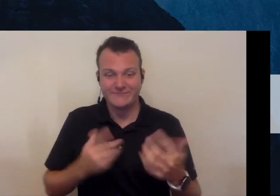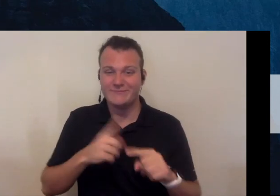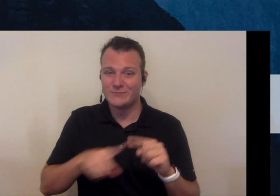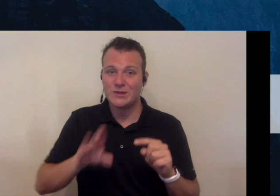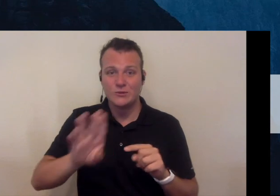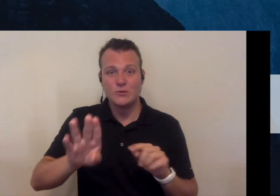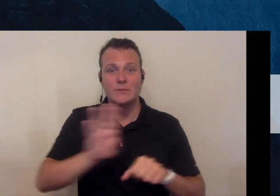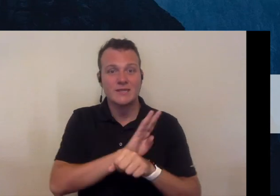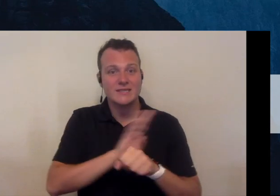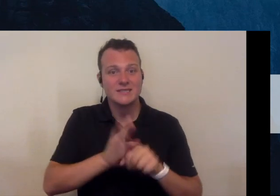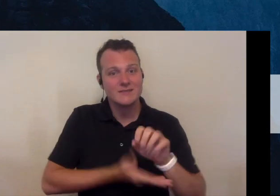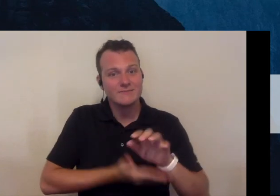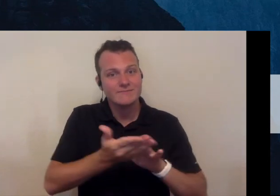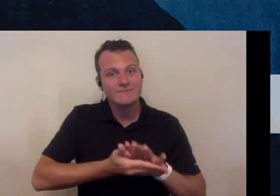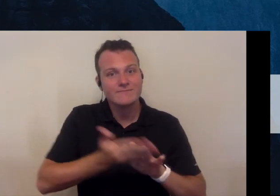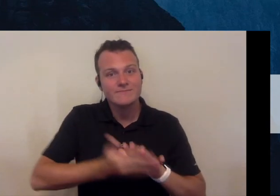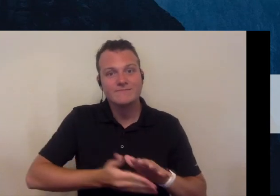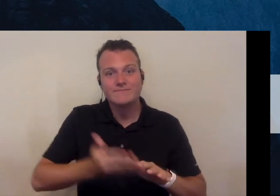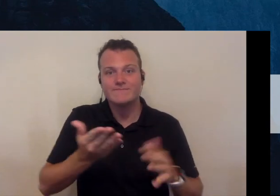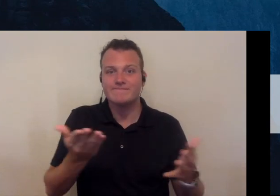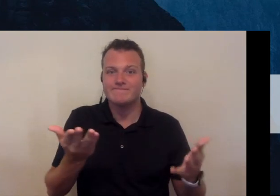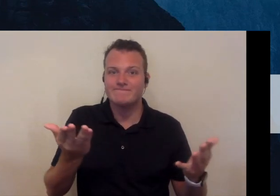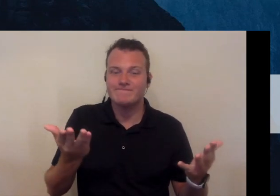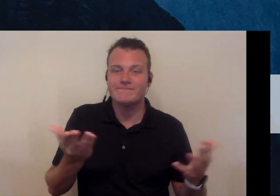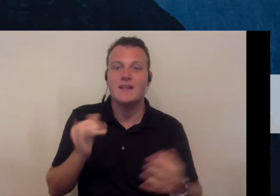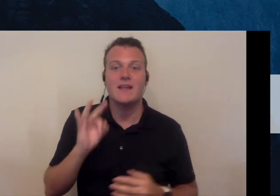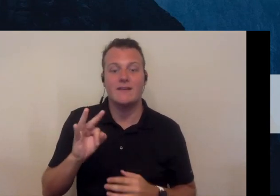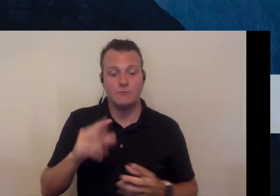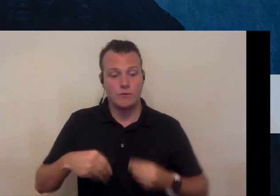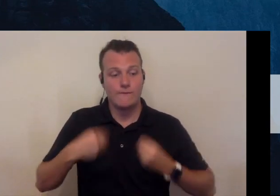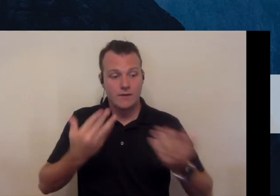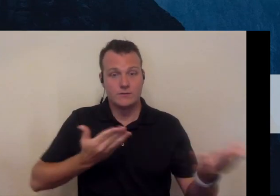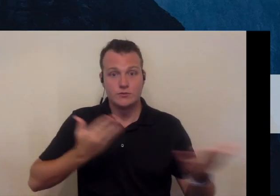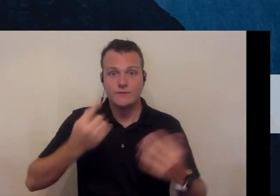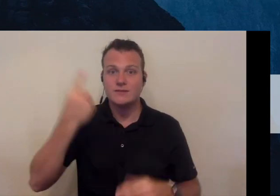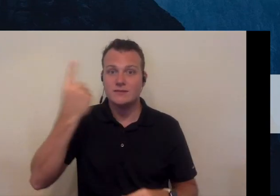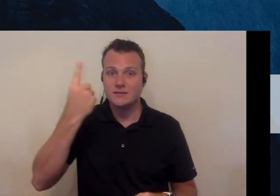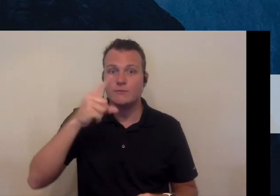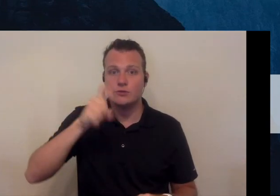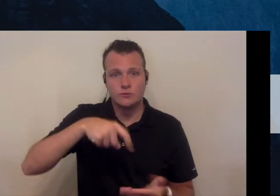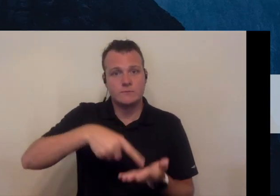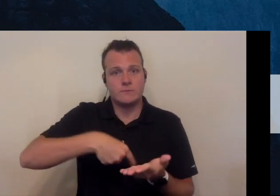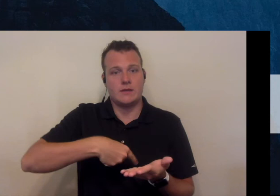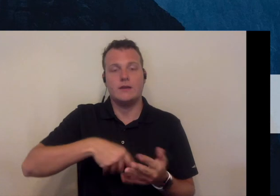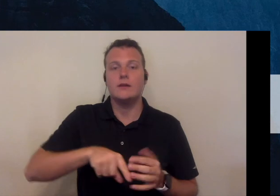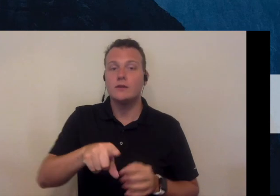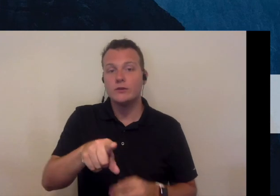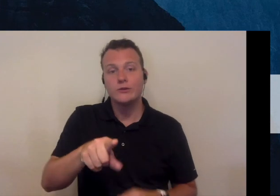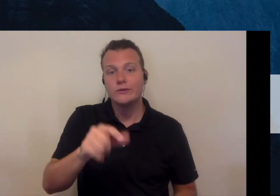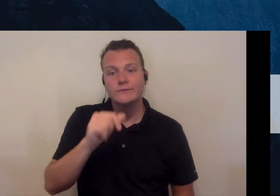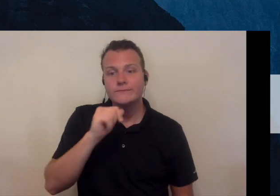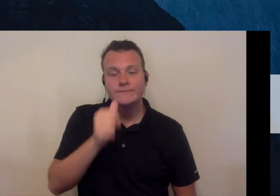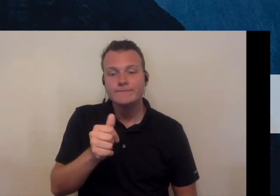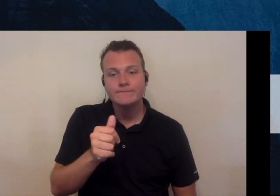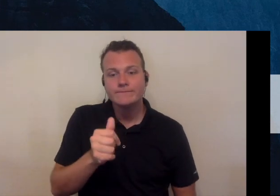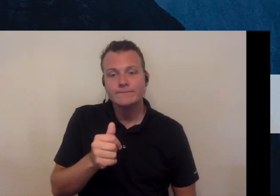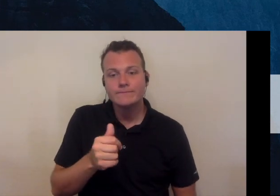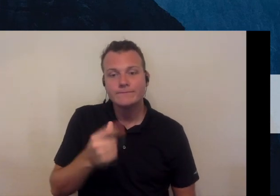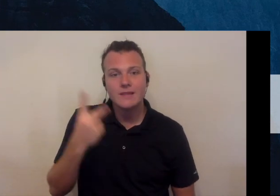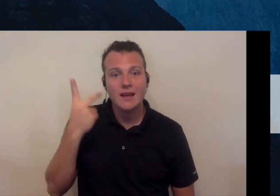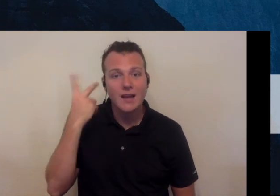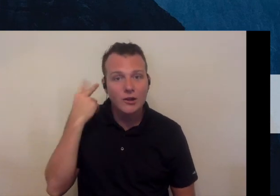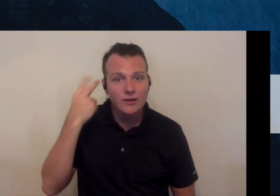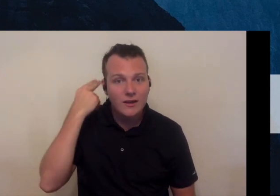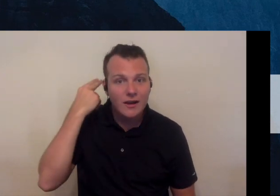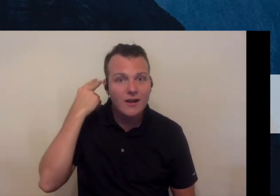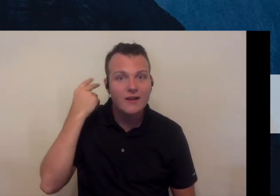out, but you got to keep your doors open. And if you're providing a service, somebody should pay for it. You don't go to